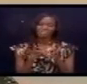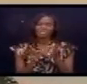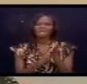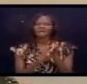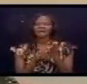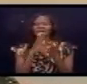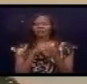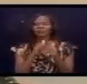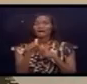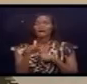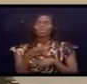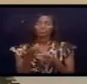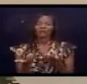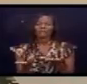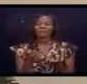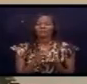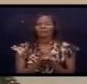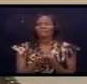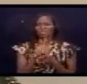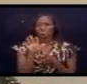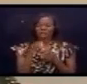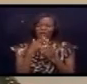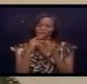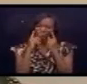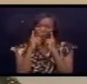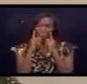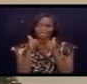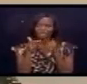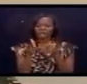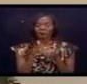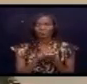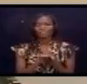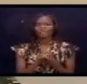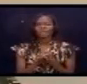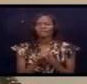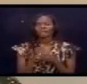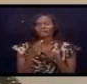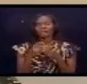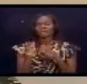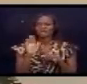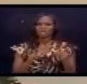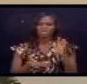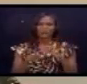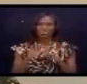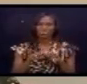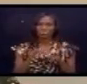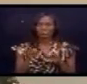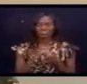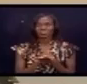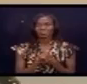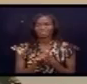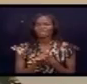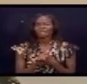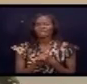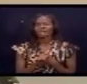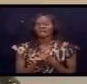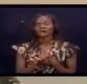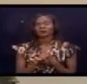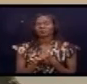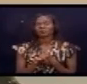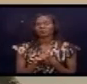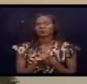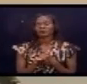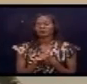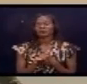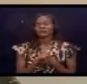place? All these factors have to be taken into consideration. And also, Mangochi is not a homogeneous population. There are also